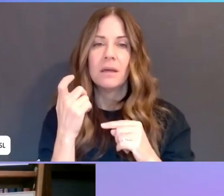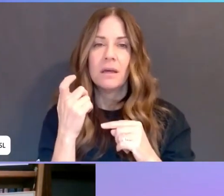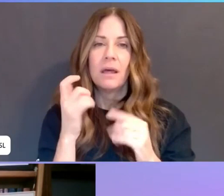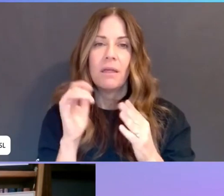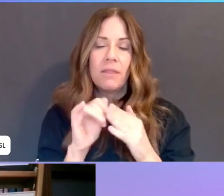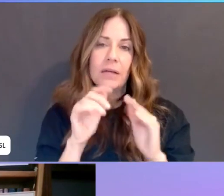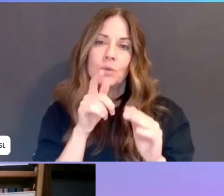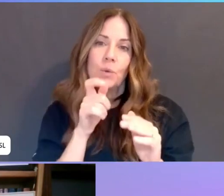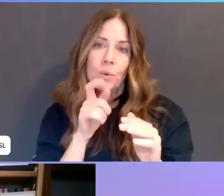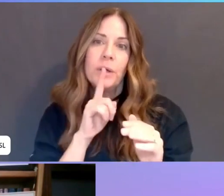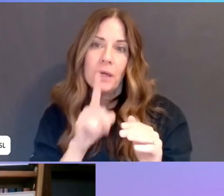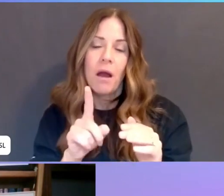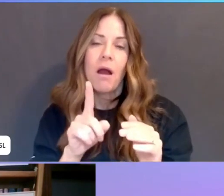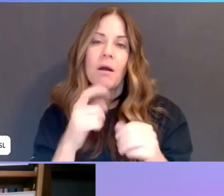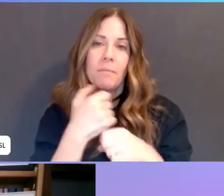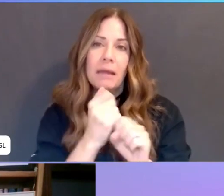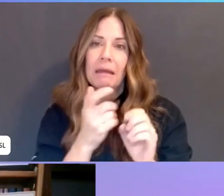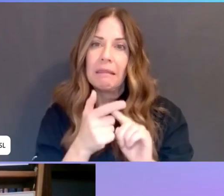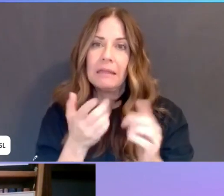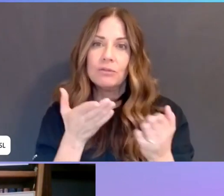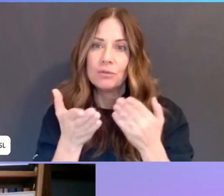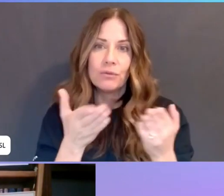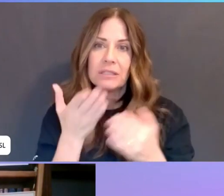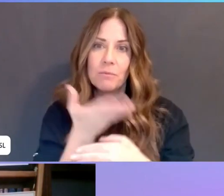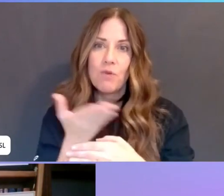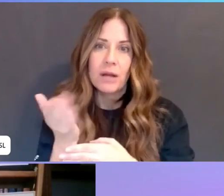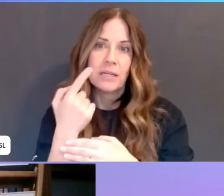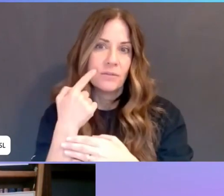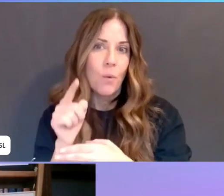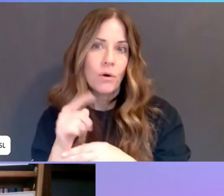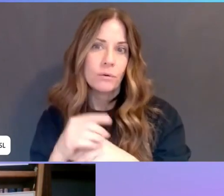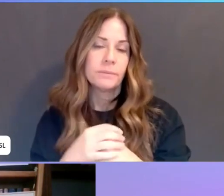we're designing these products and services for.